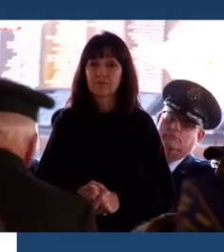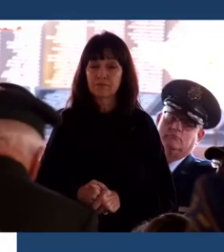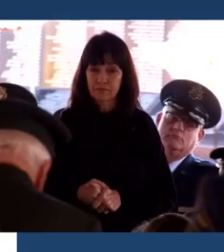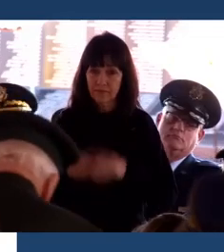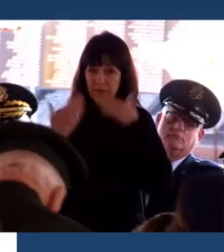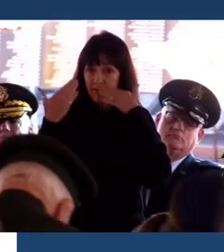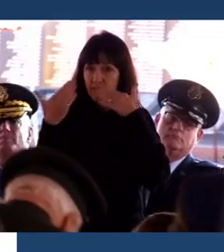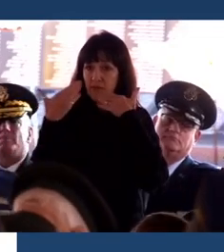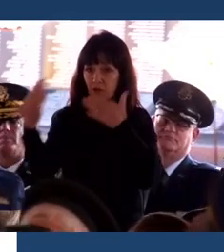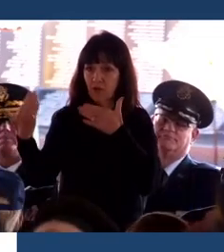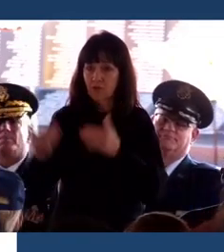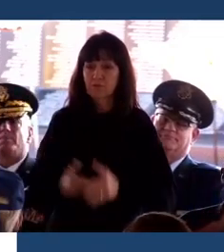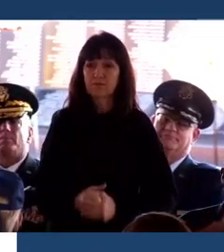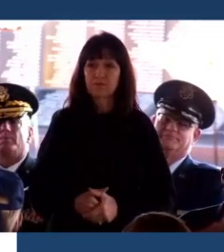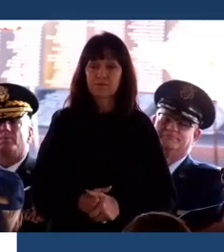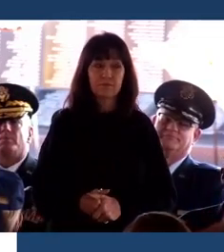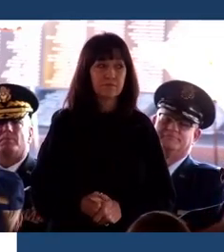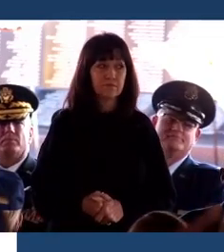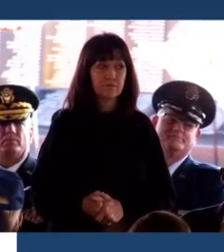Thank you.